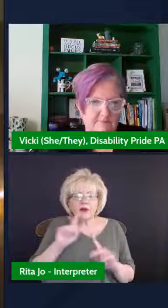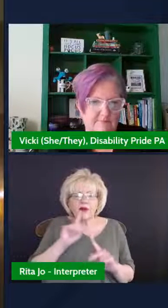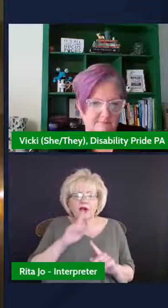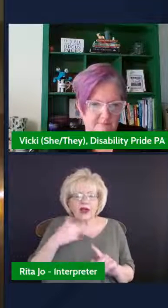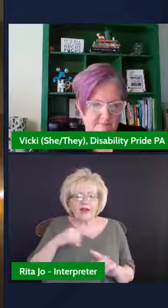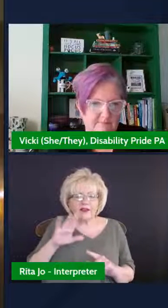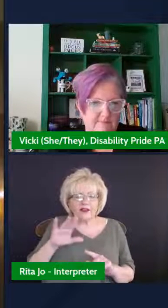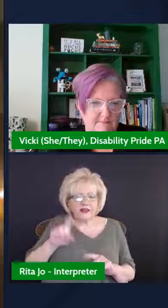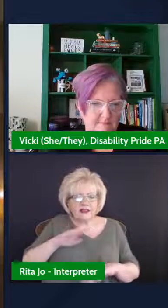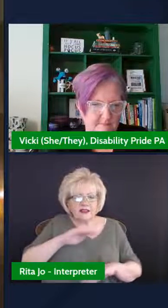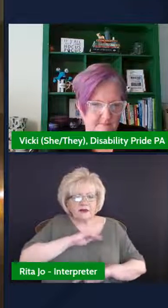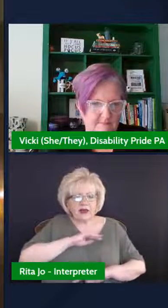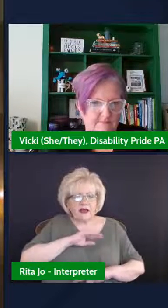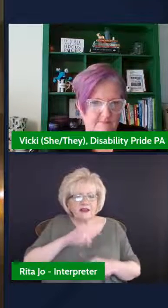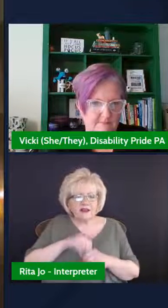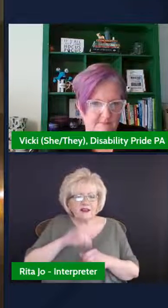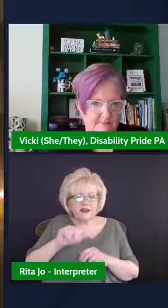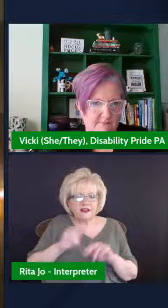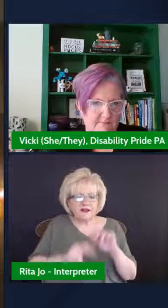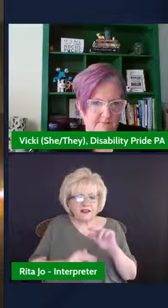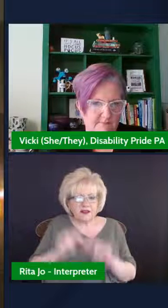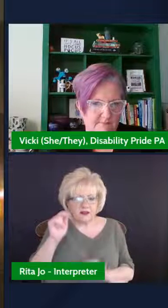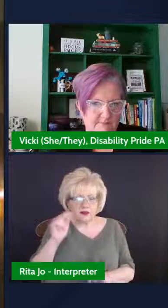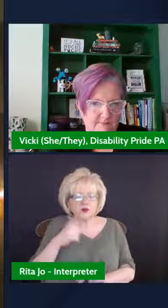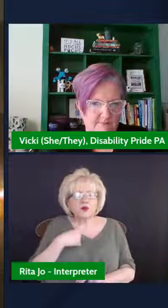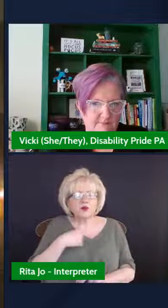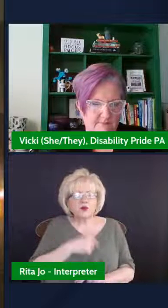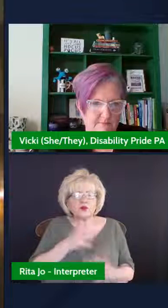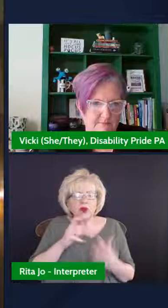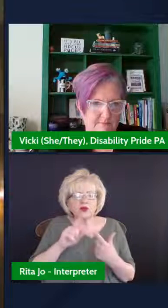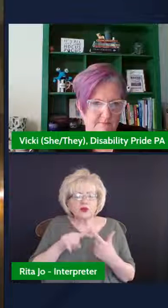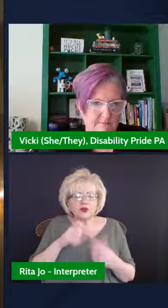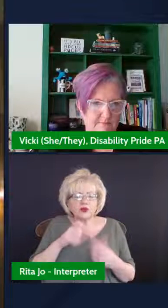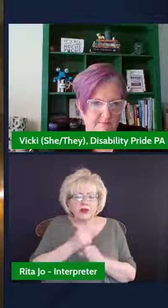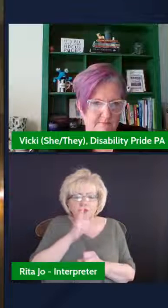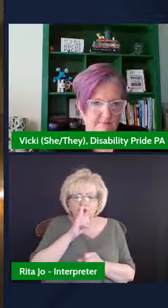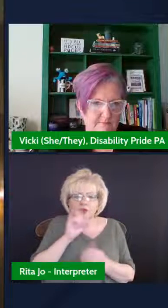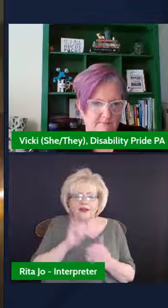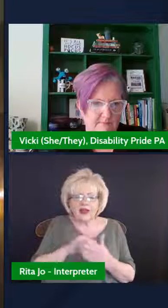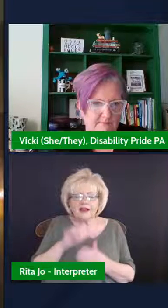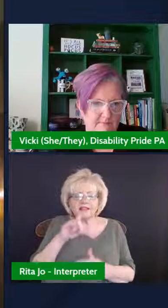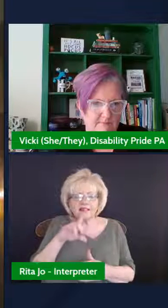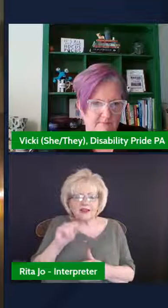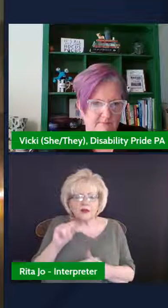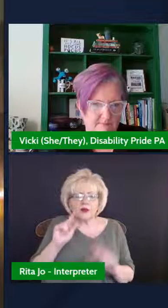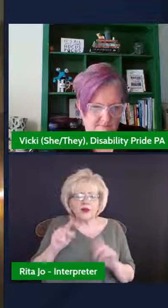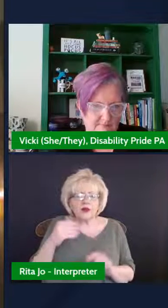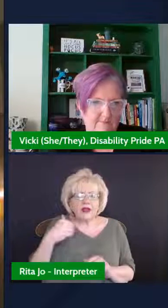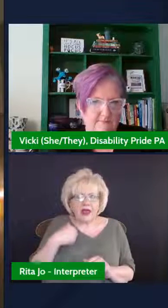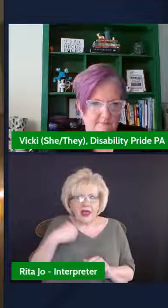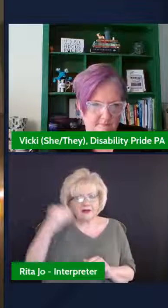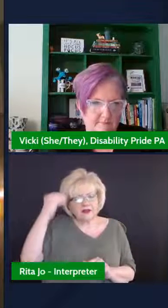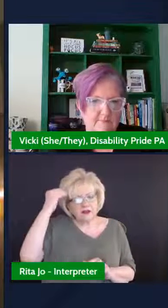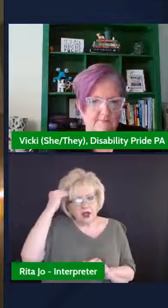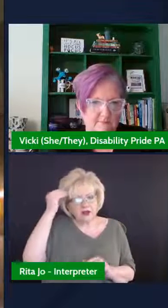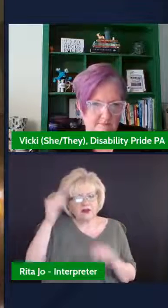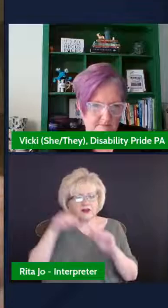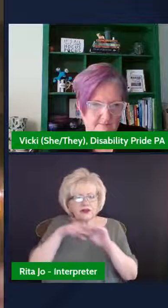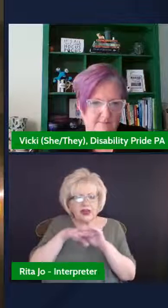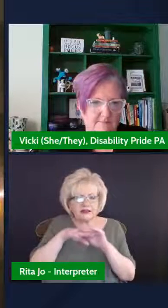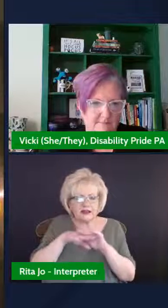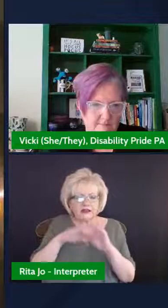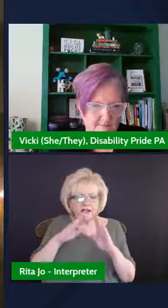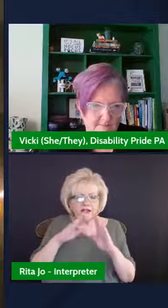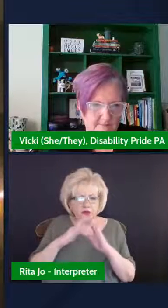facilities. Um, but again, we wanna make sure that disabled people have the knowledge, that they have the access to the community, that they